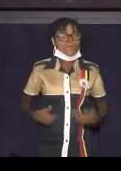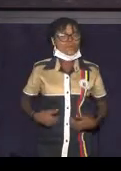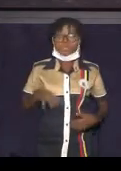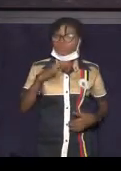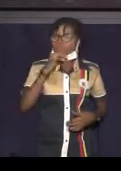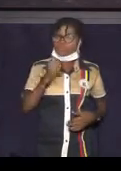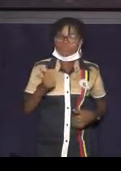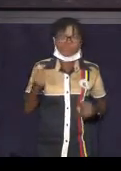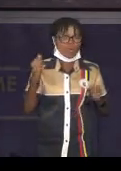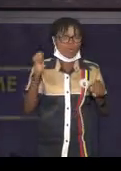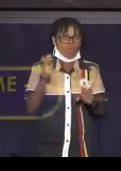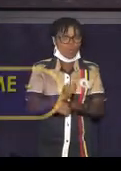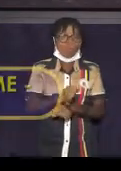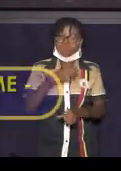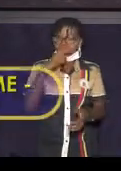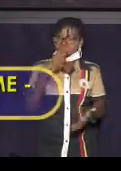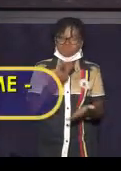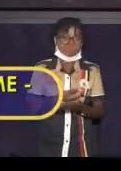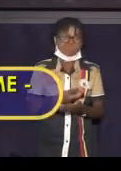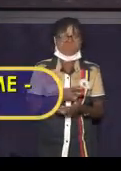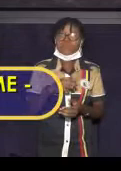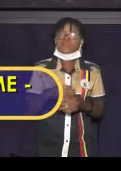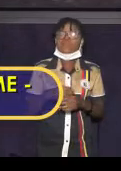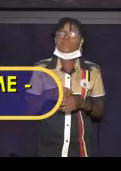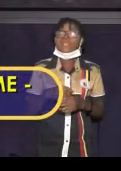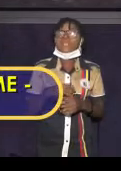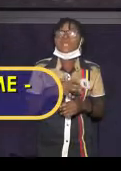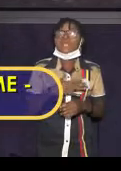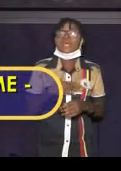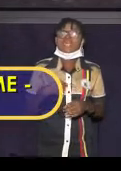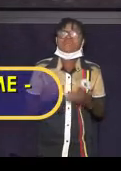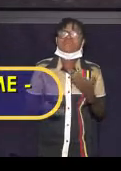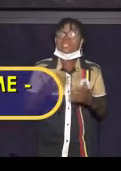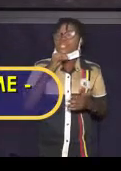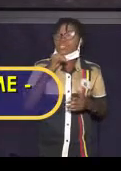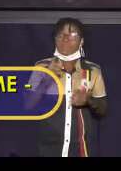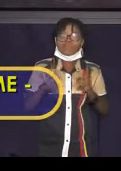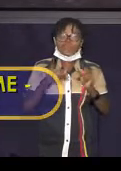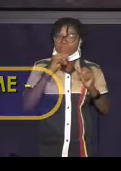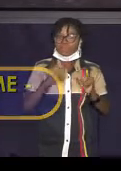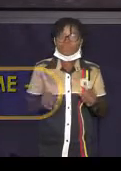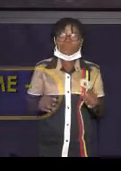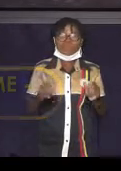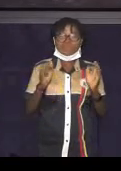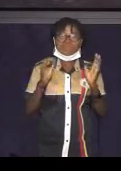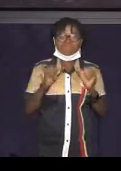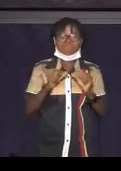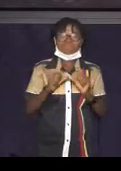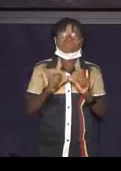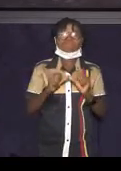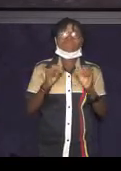will not work effectively again and may not cope with the academic